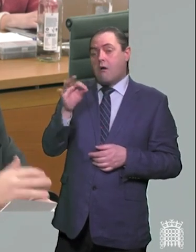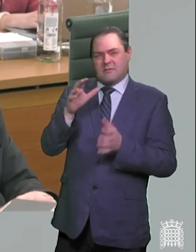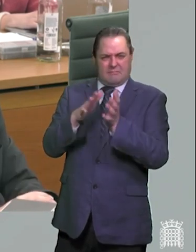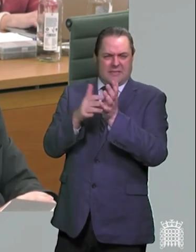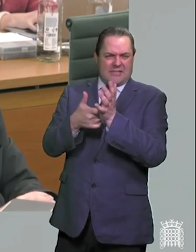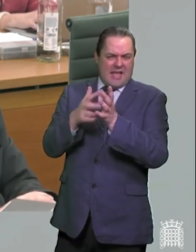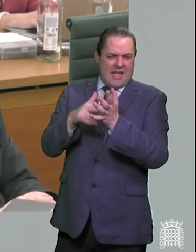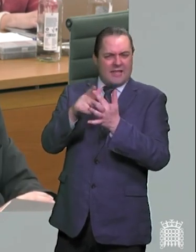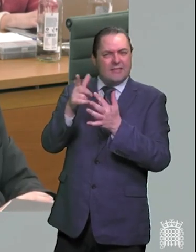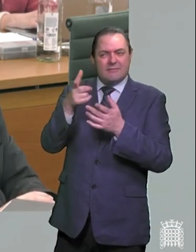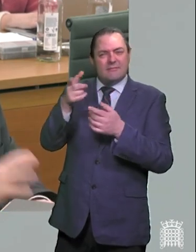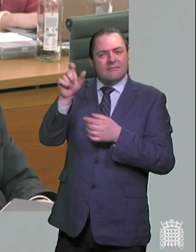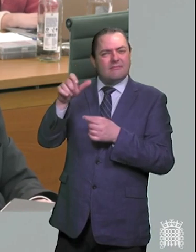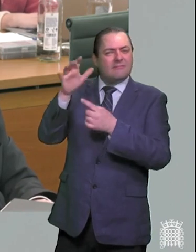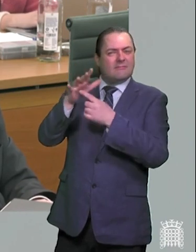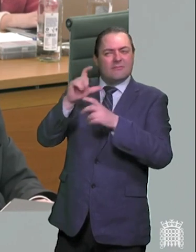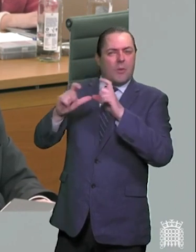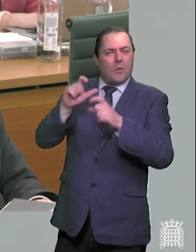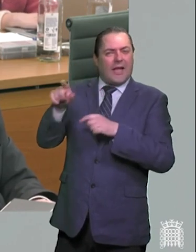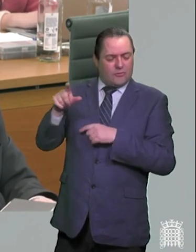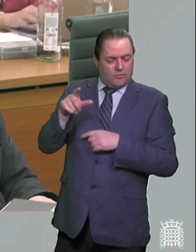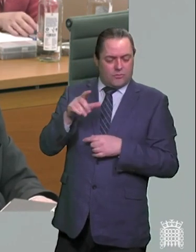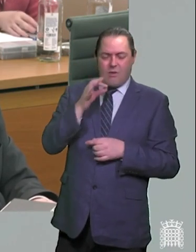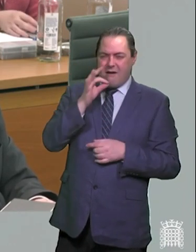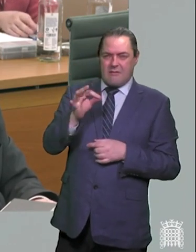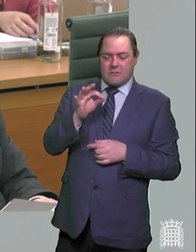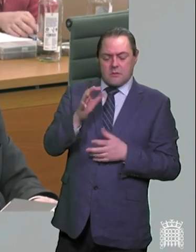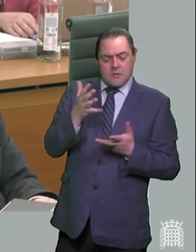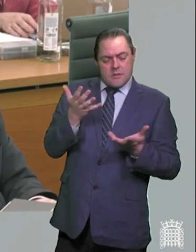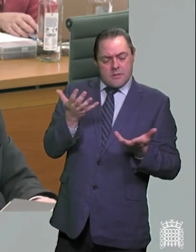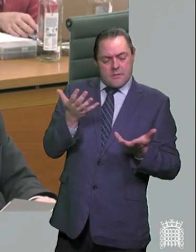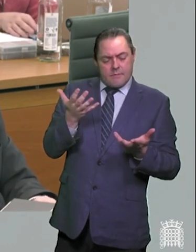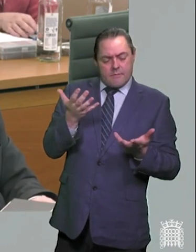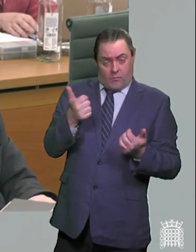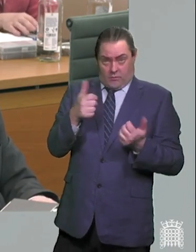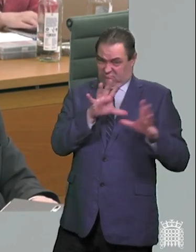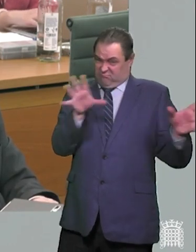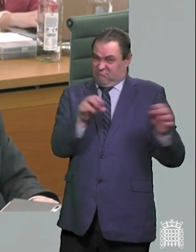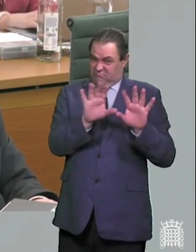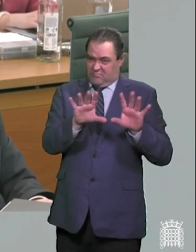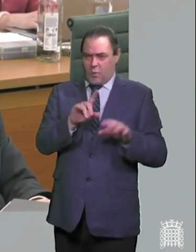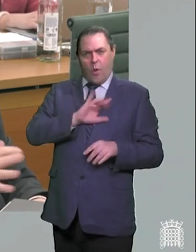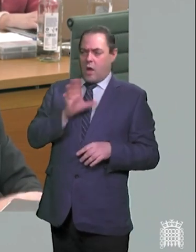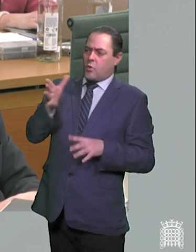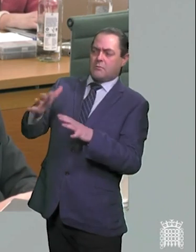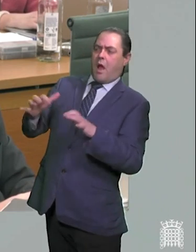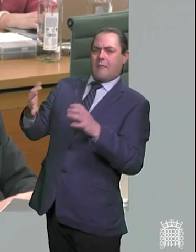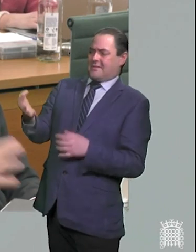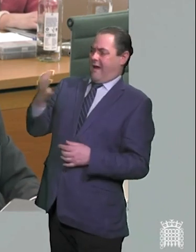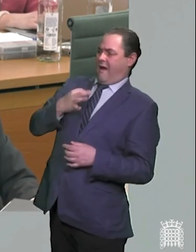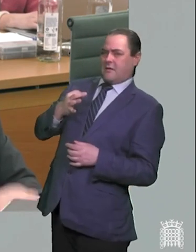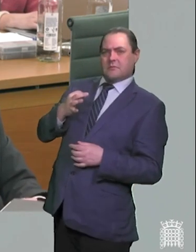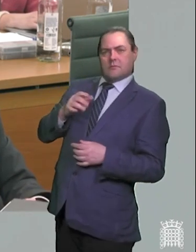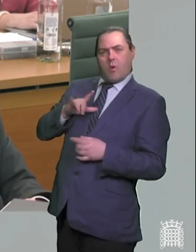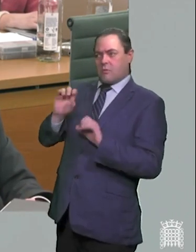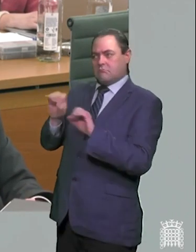the gathering on the 18th. So why didn't you tell the House at that point, when you were asked, that